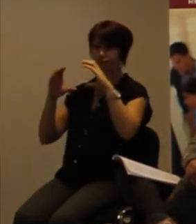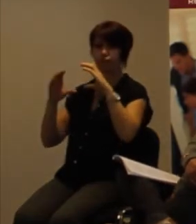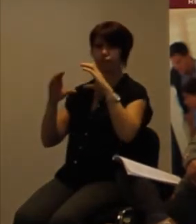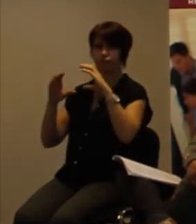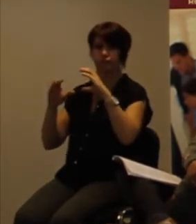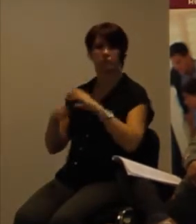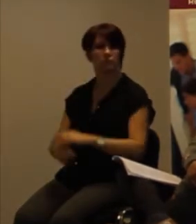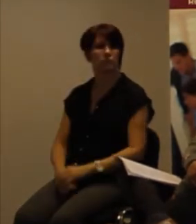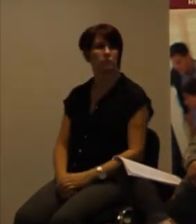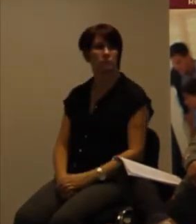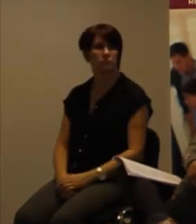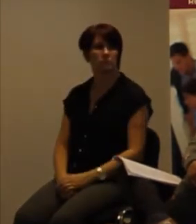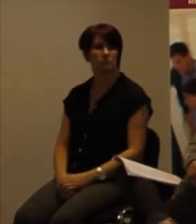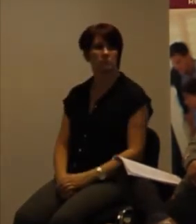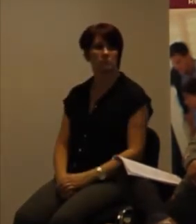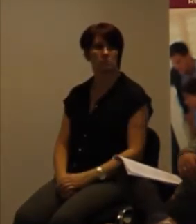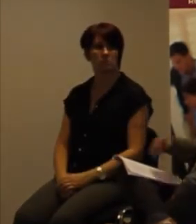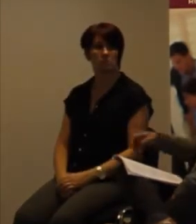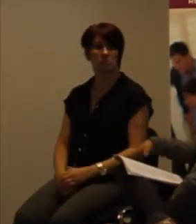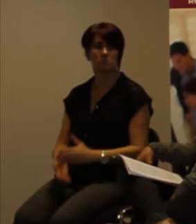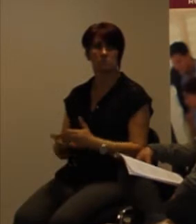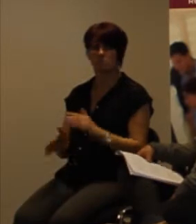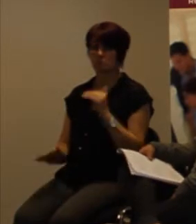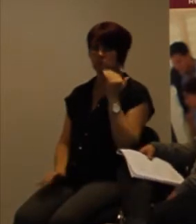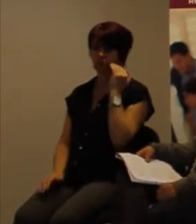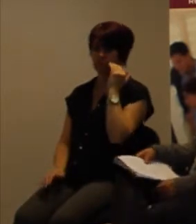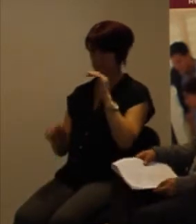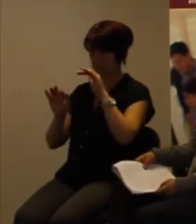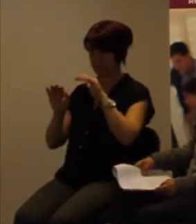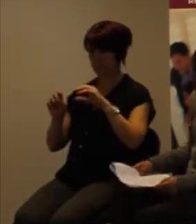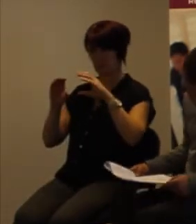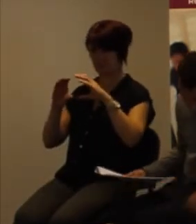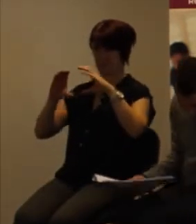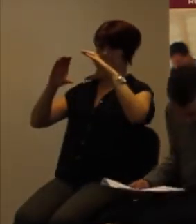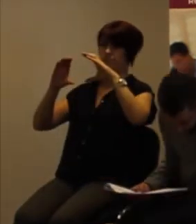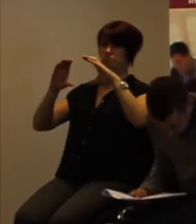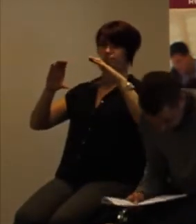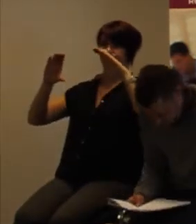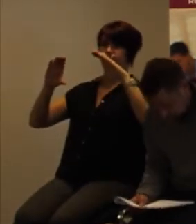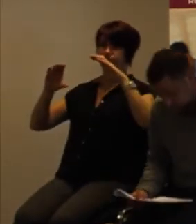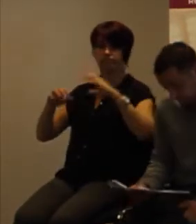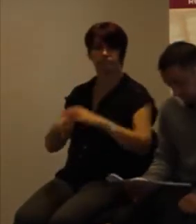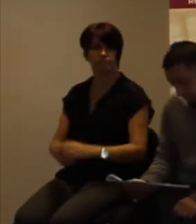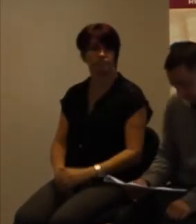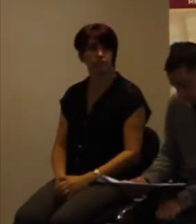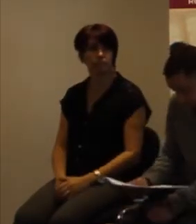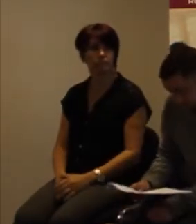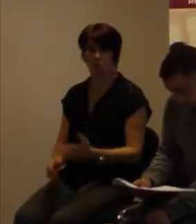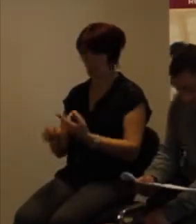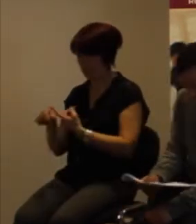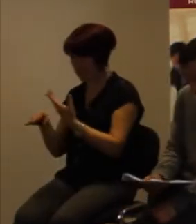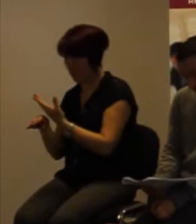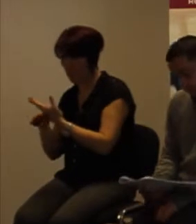could quite simply enlarge the format of the paperwork they receive,